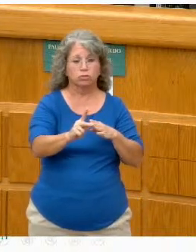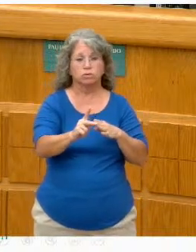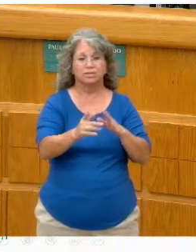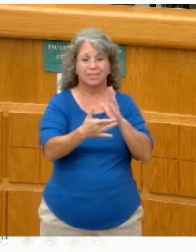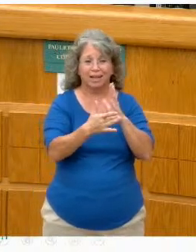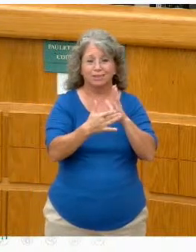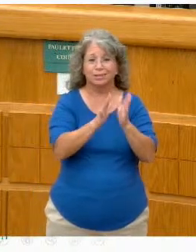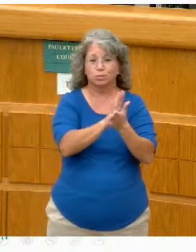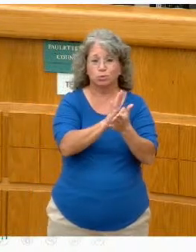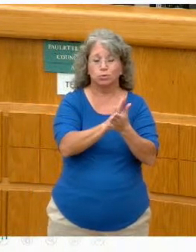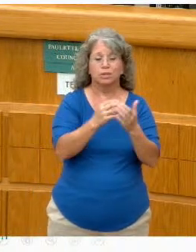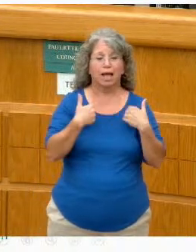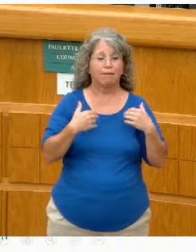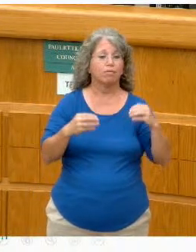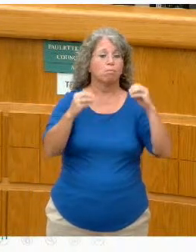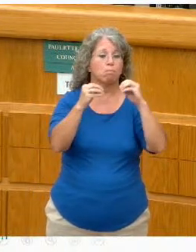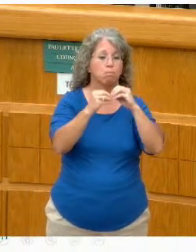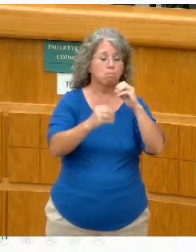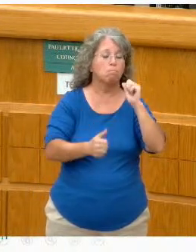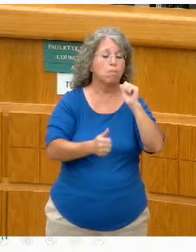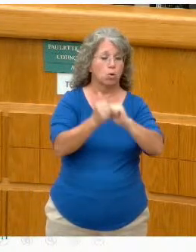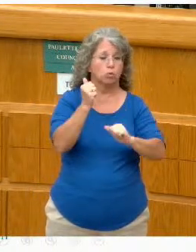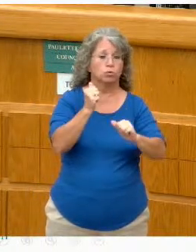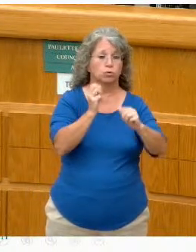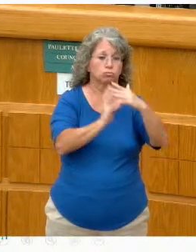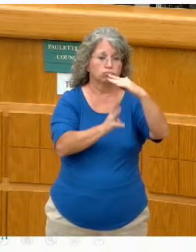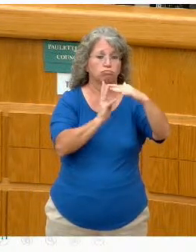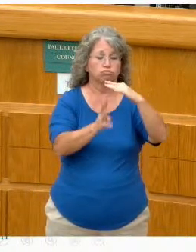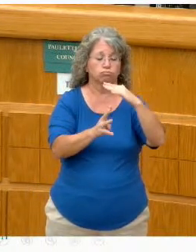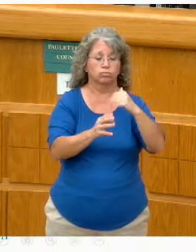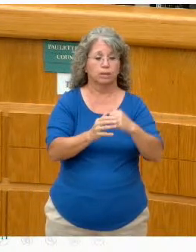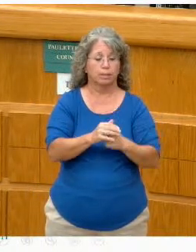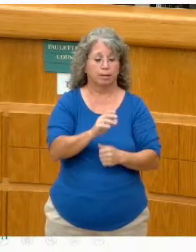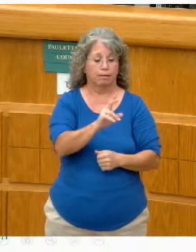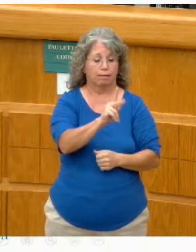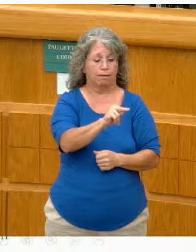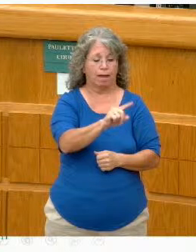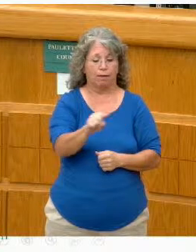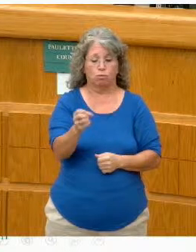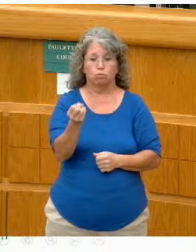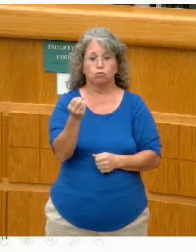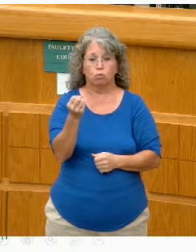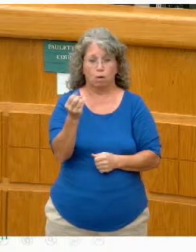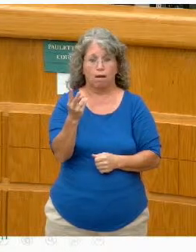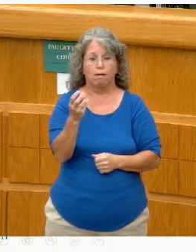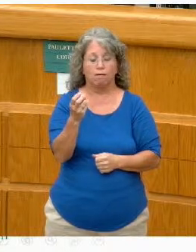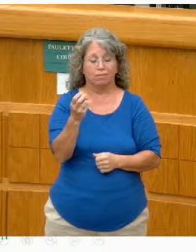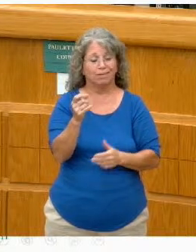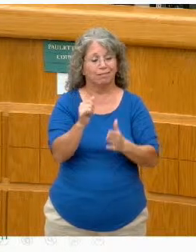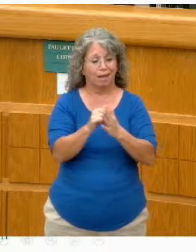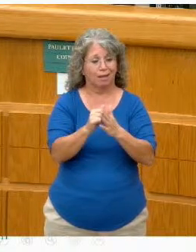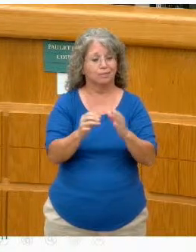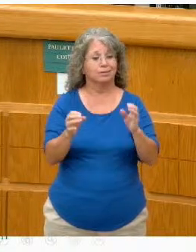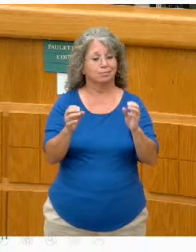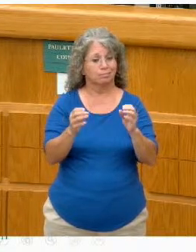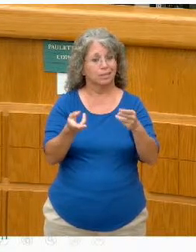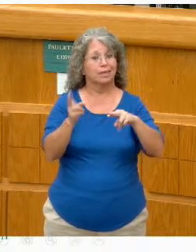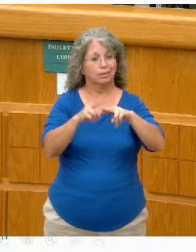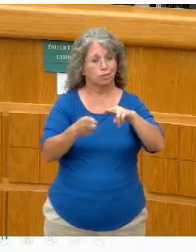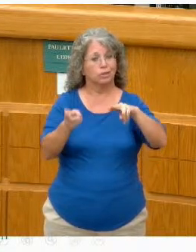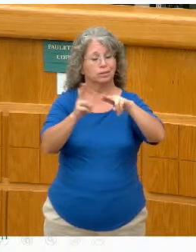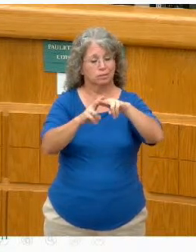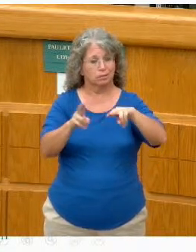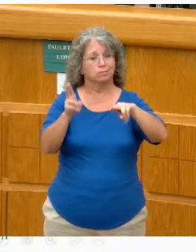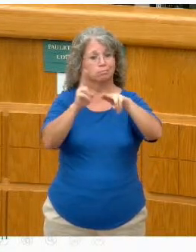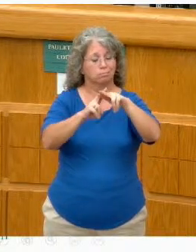off in the past month. K through 12 is on its way up to the highest level